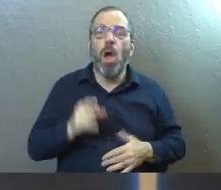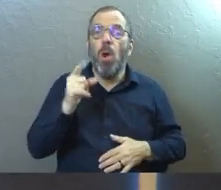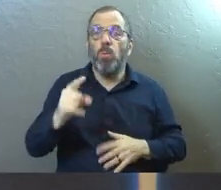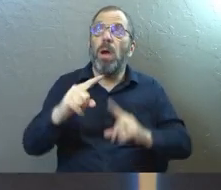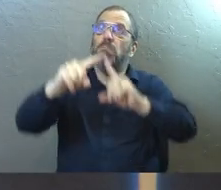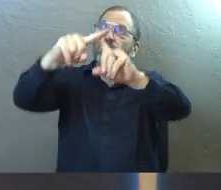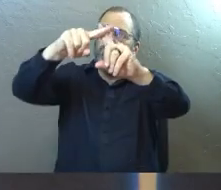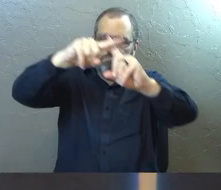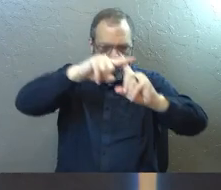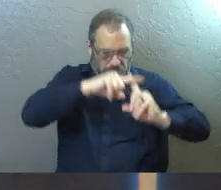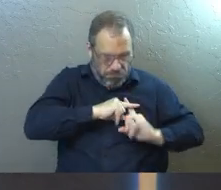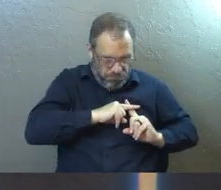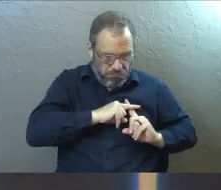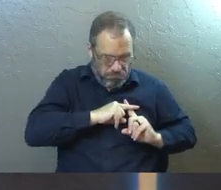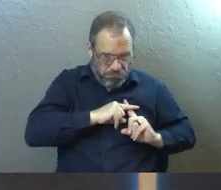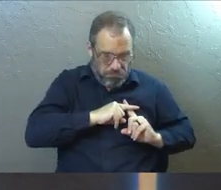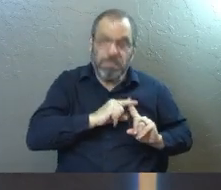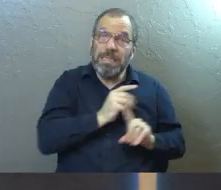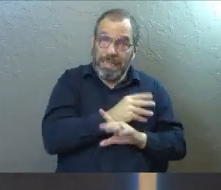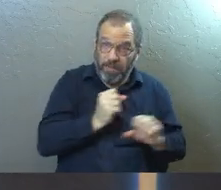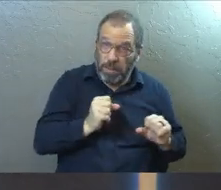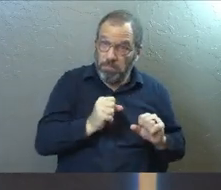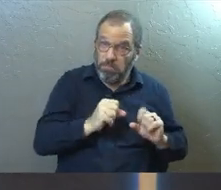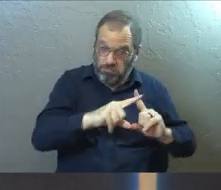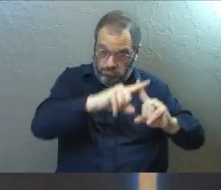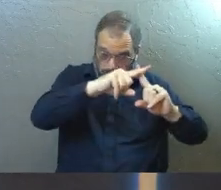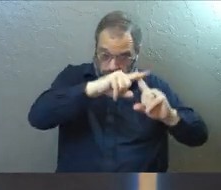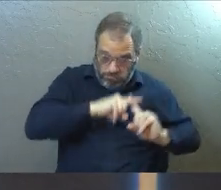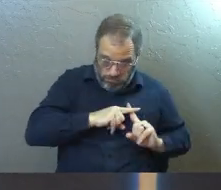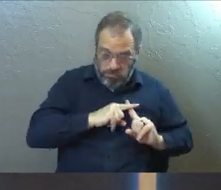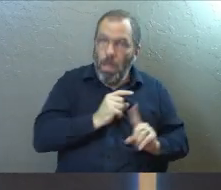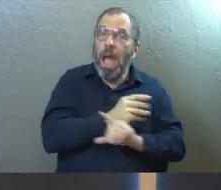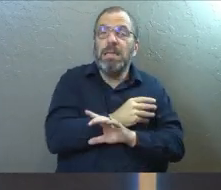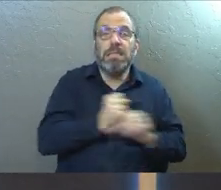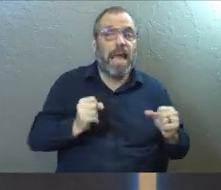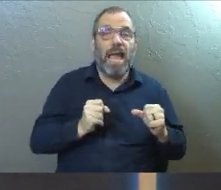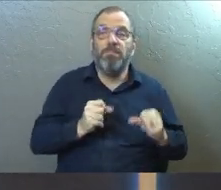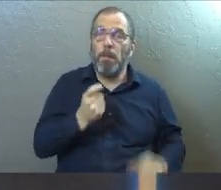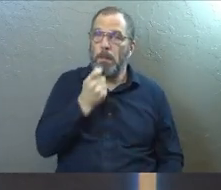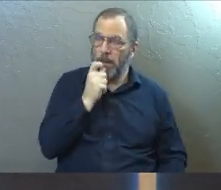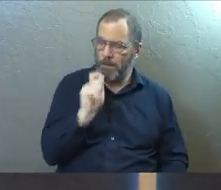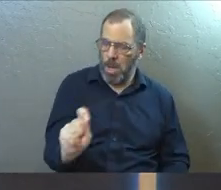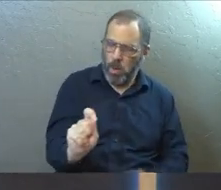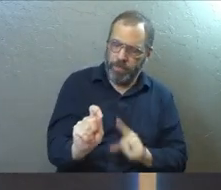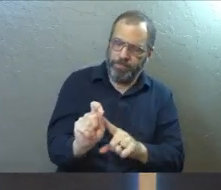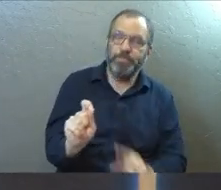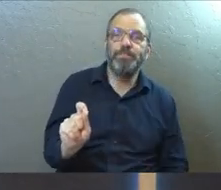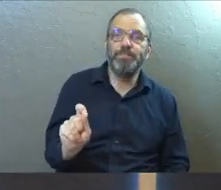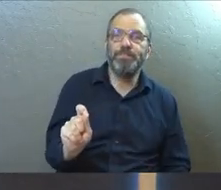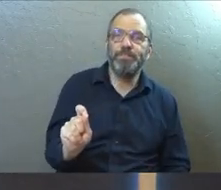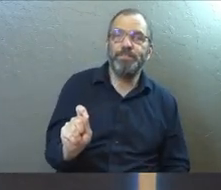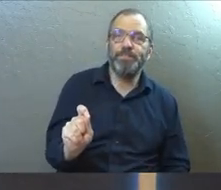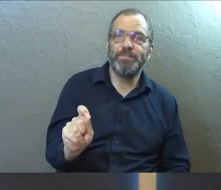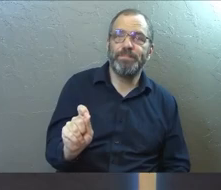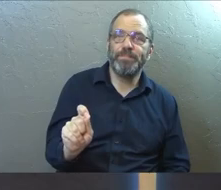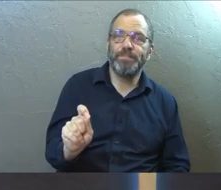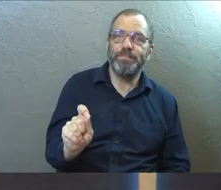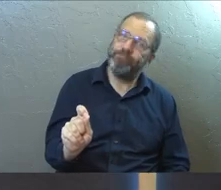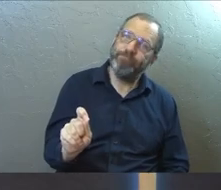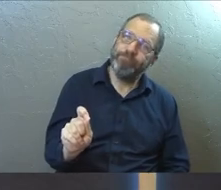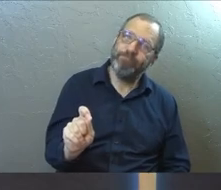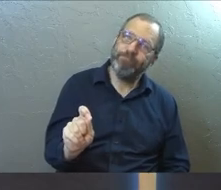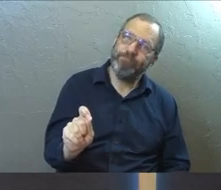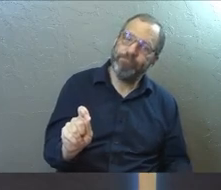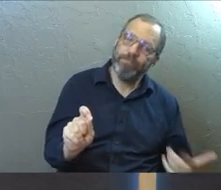you receive Jesus, and you receive the salvation of Jesus, you are saved, period. Amen. Right? I think so many times,